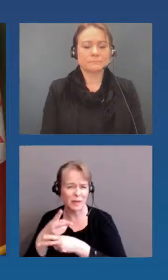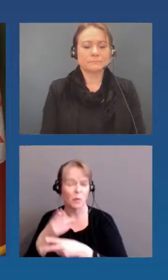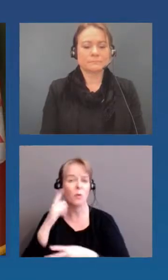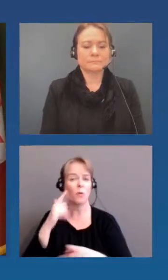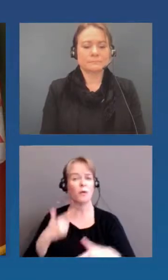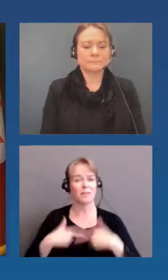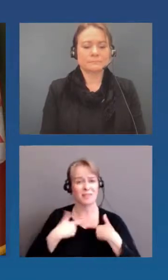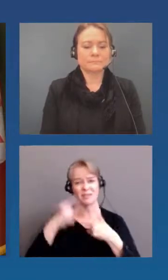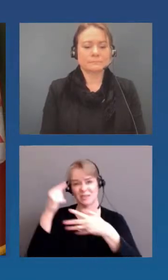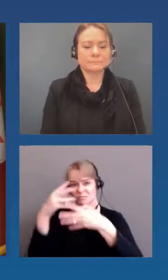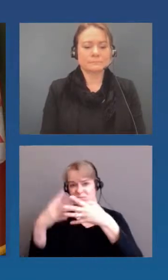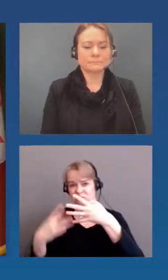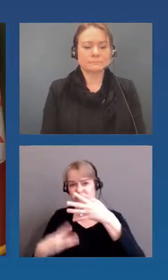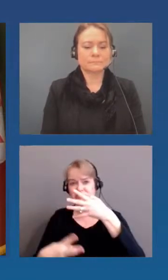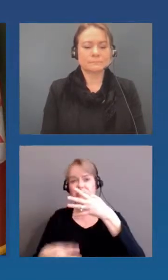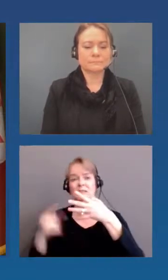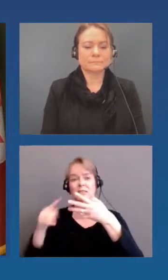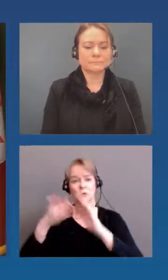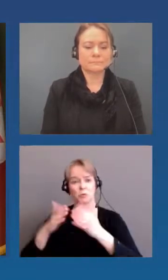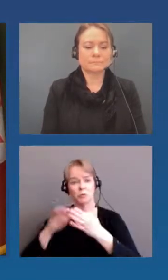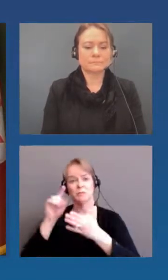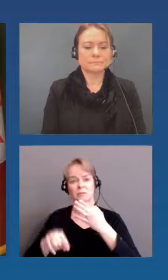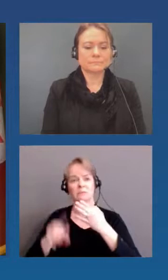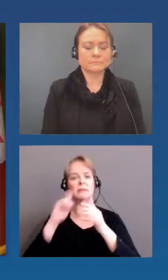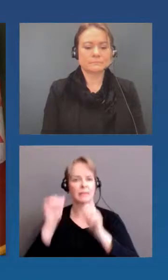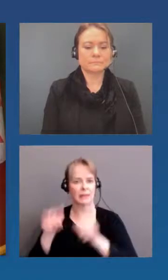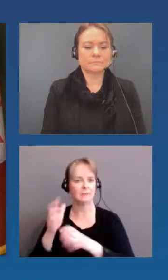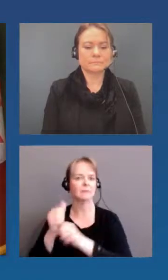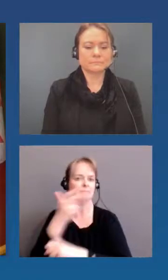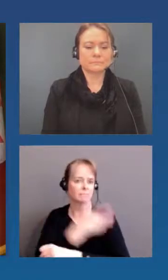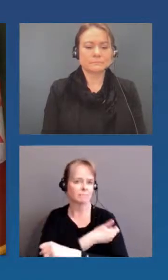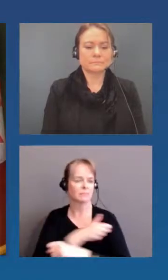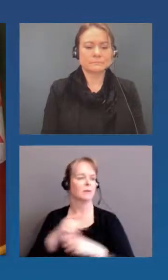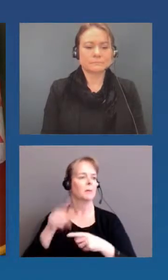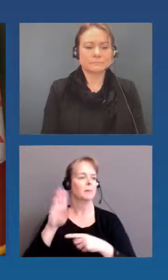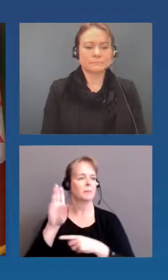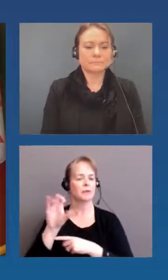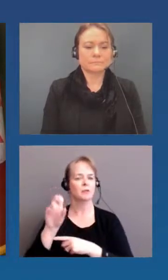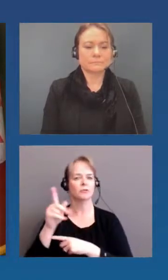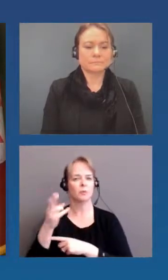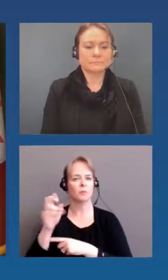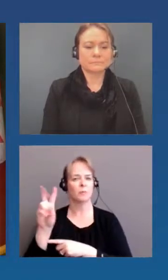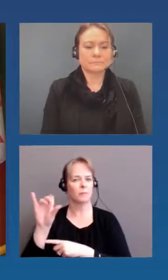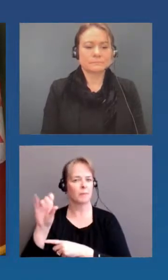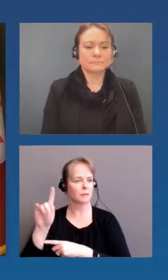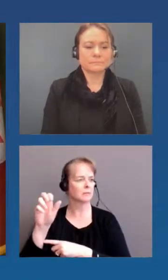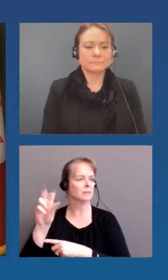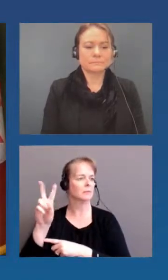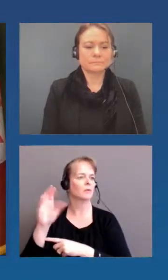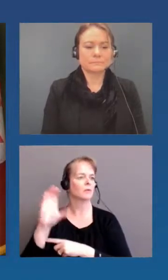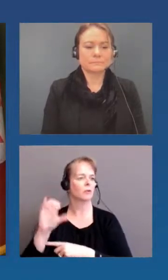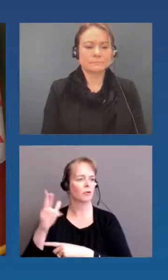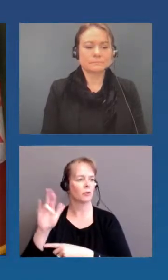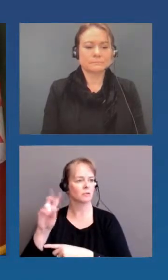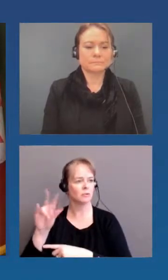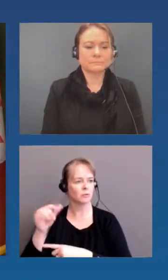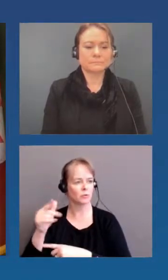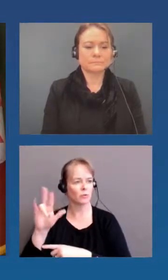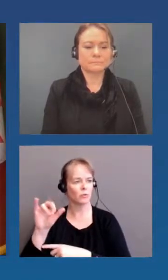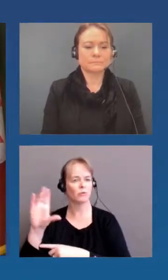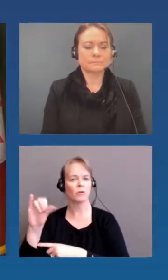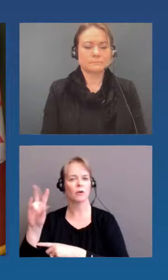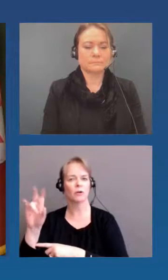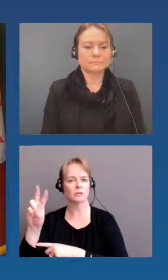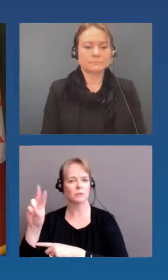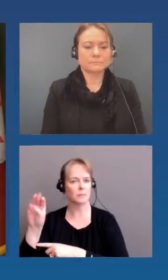receive COVID-19 vaccine: Bayshore Belltown, Carlson Grove, Carlson Meadows, Greenboro East,